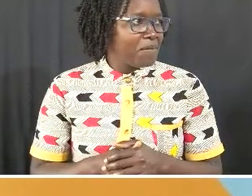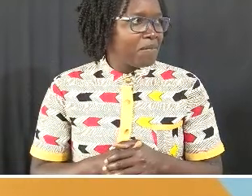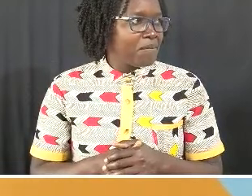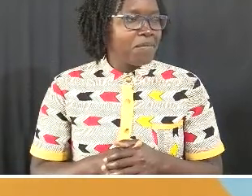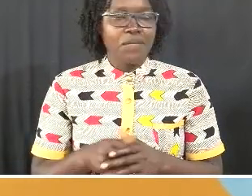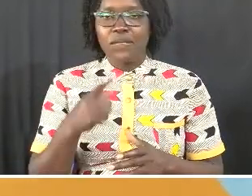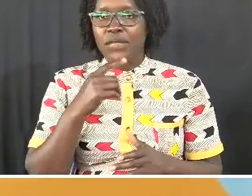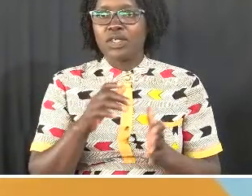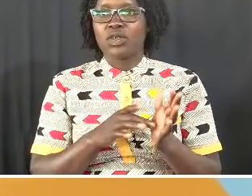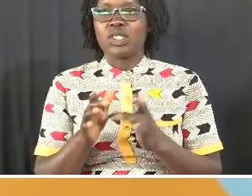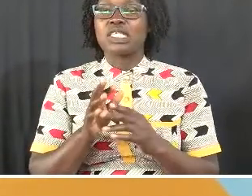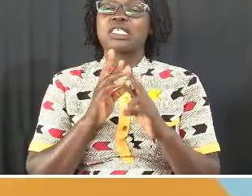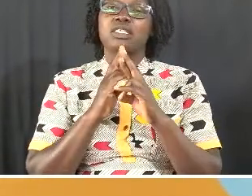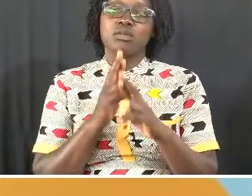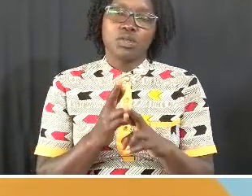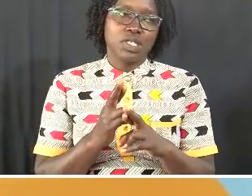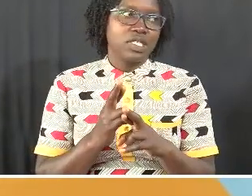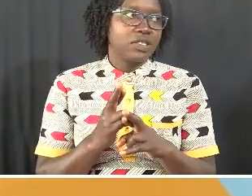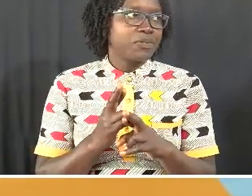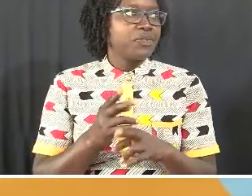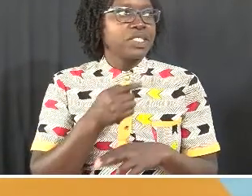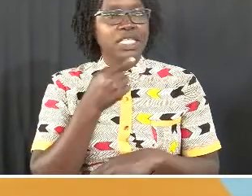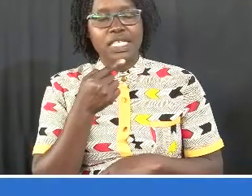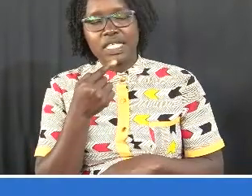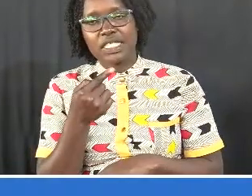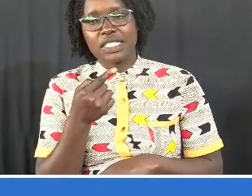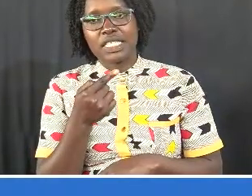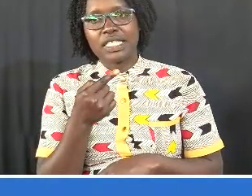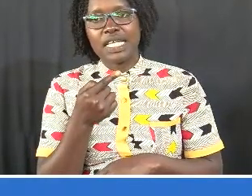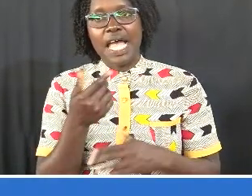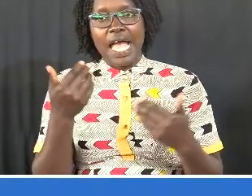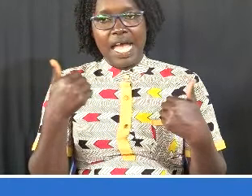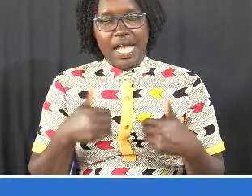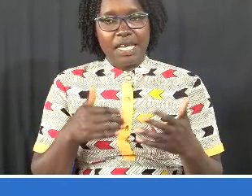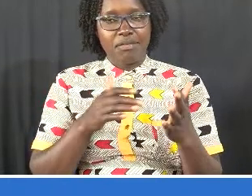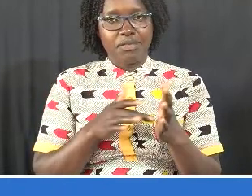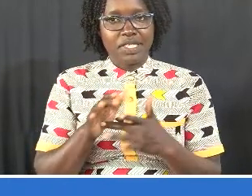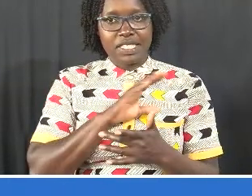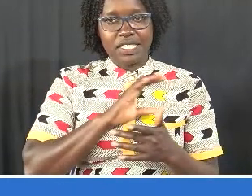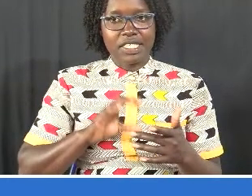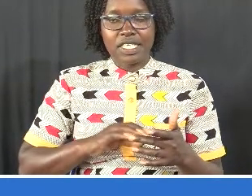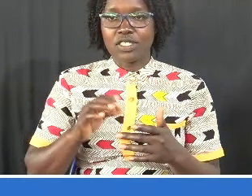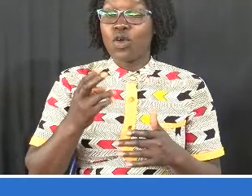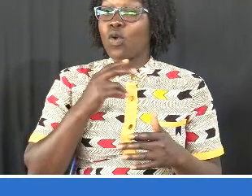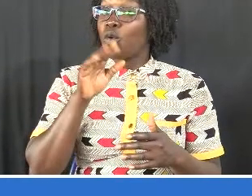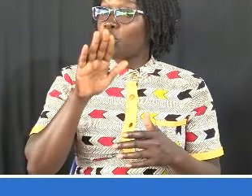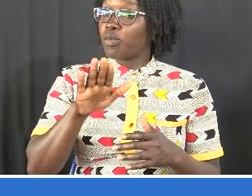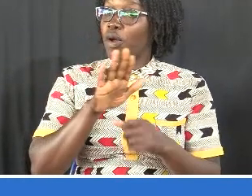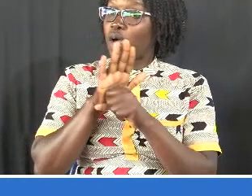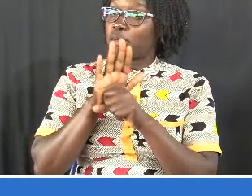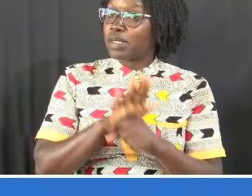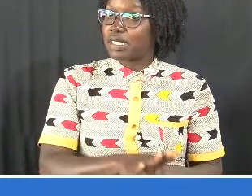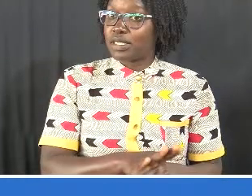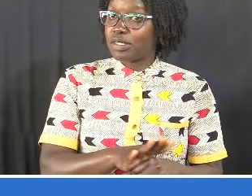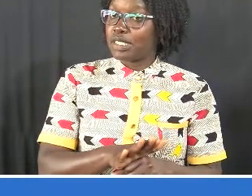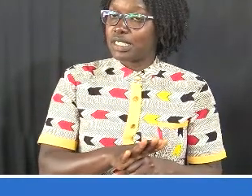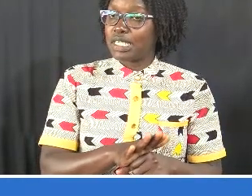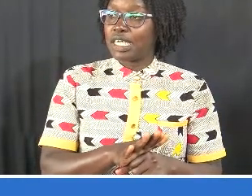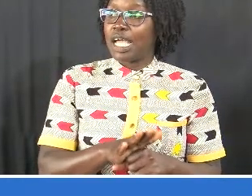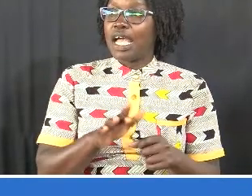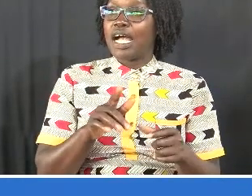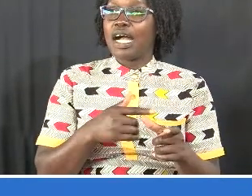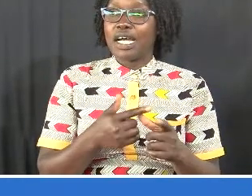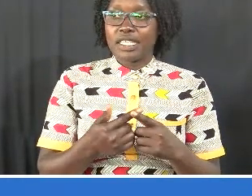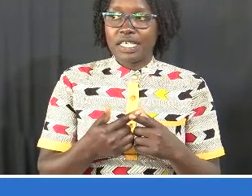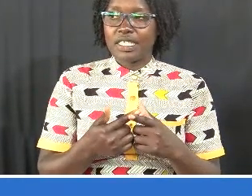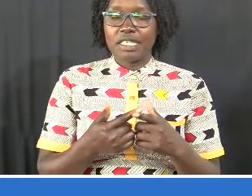So Jesus responded. He said, "I am Jesus Christ whom you are persecuting." And then on the